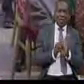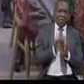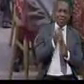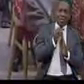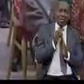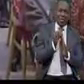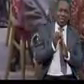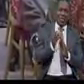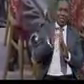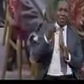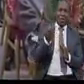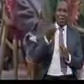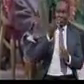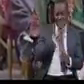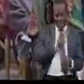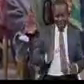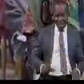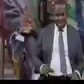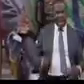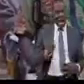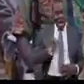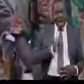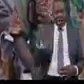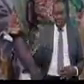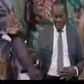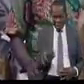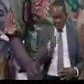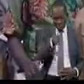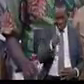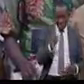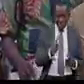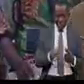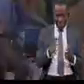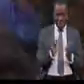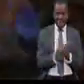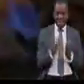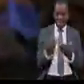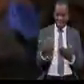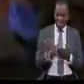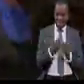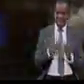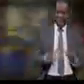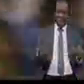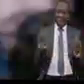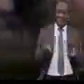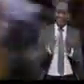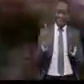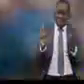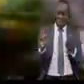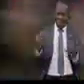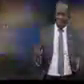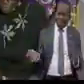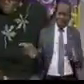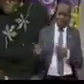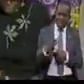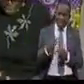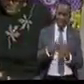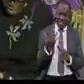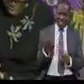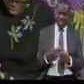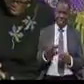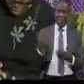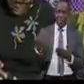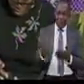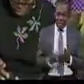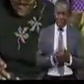I welcome you to a new level today. I welcome you to a new life today. I welcome you